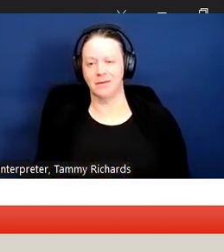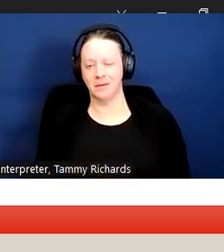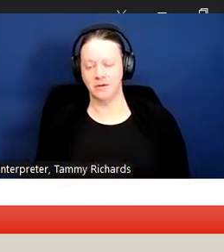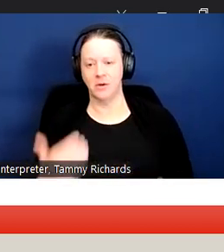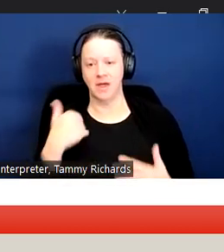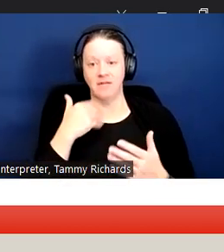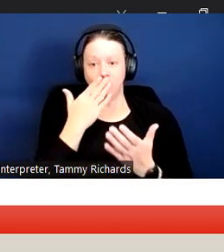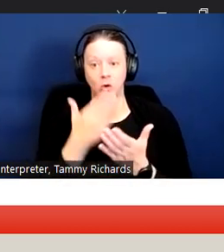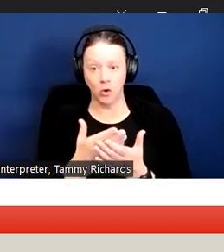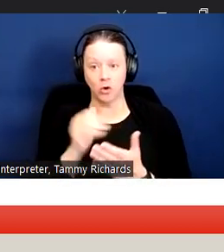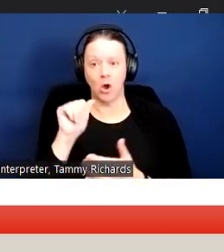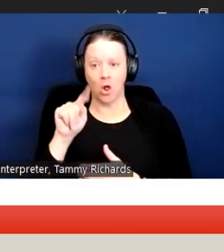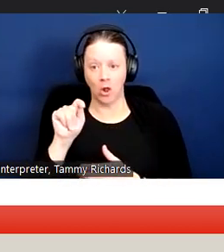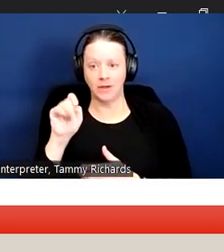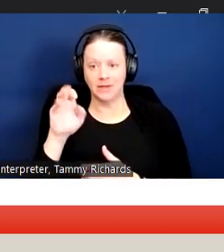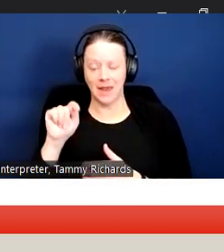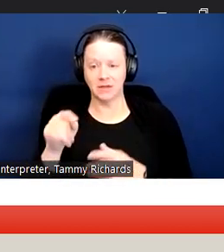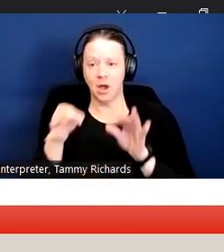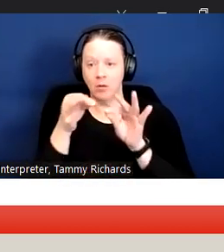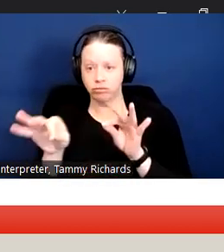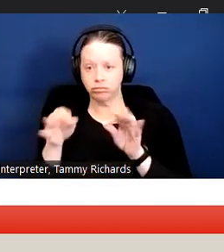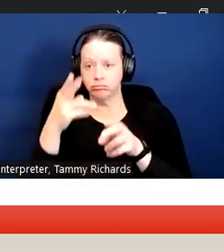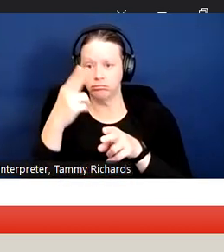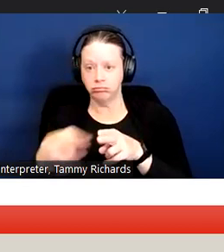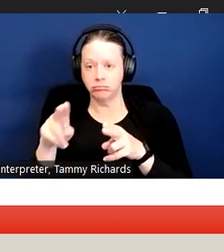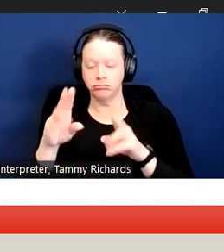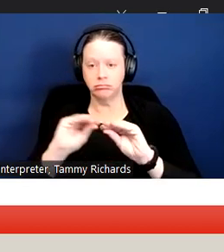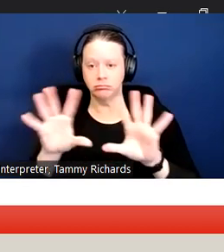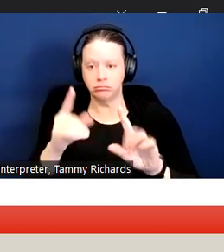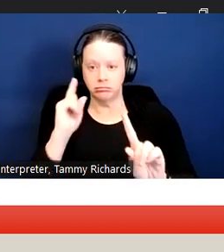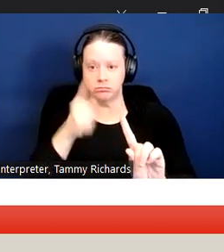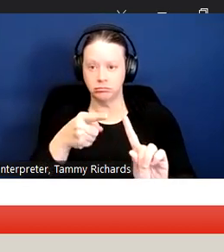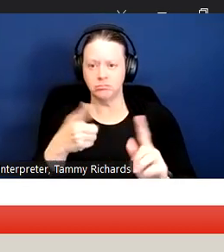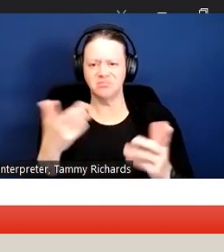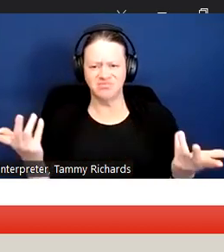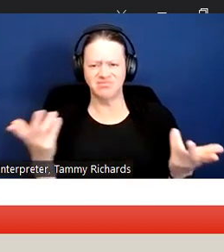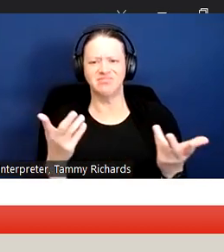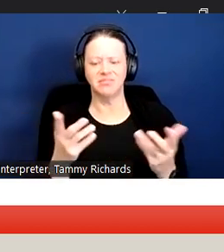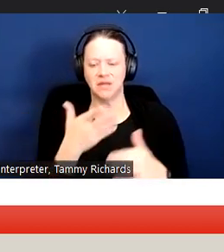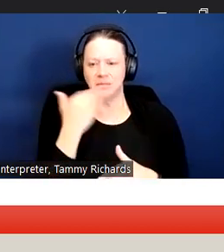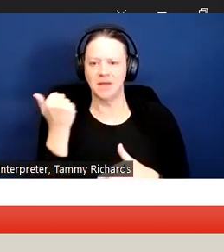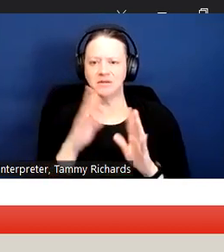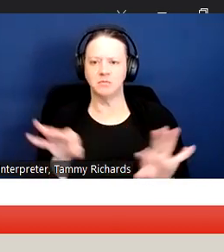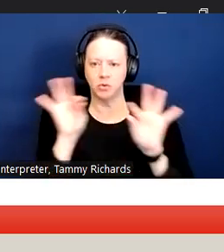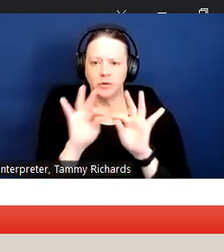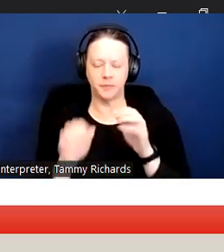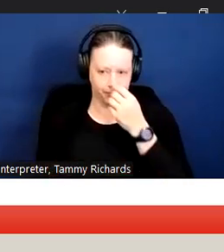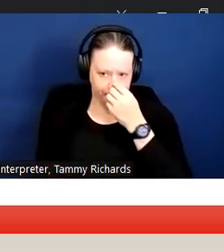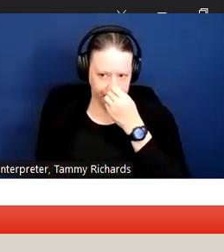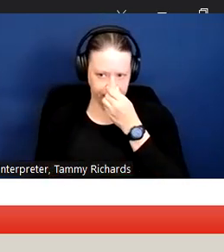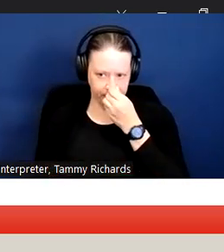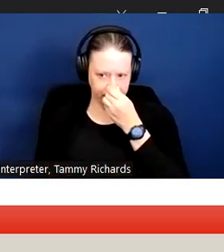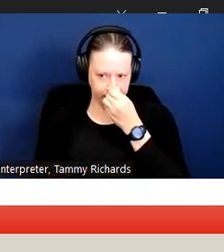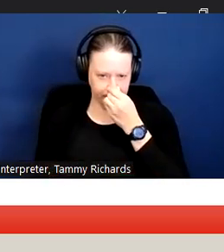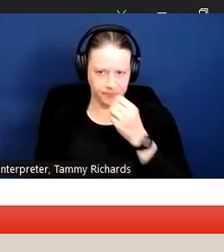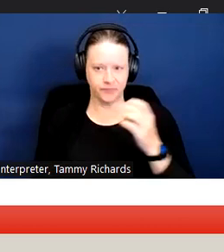alt text that's, you know, very succinct and gives us the purpose of that is really important. Now, let me move down